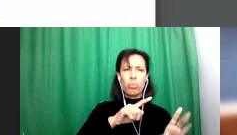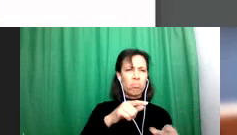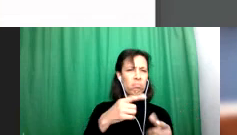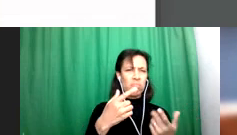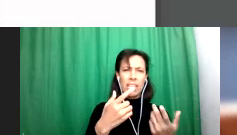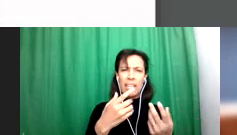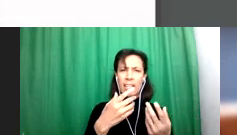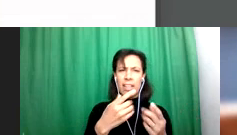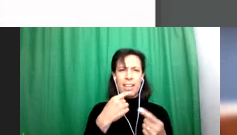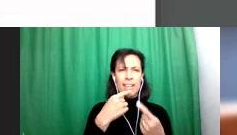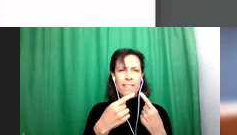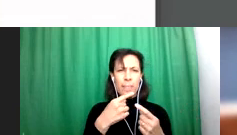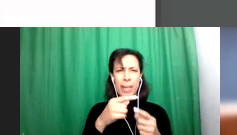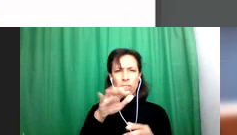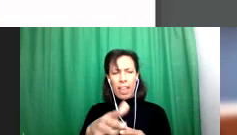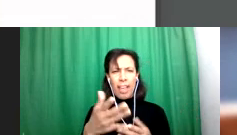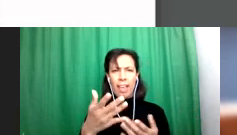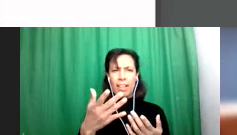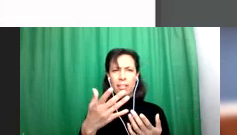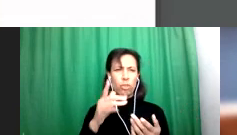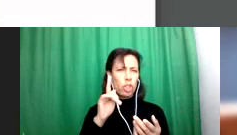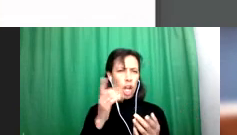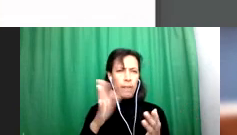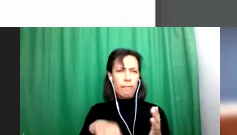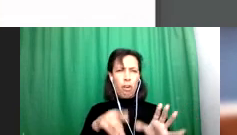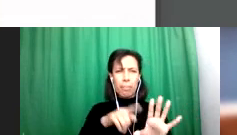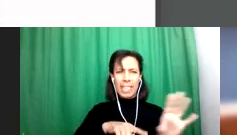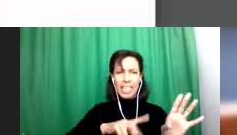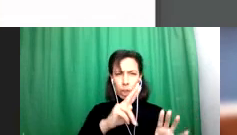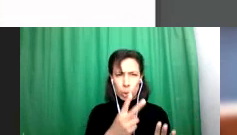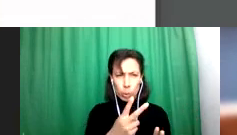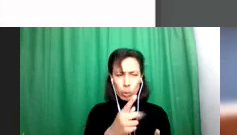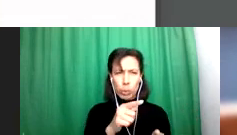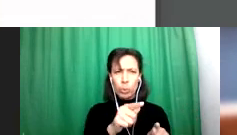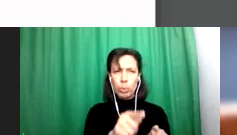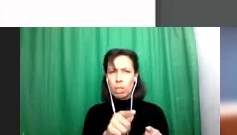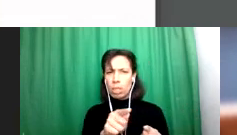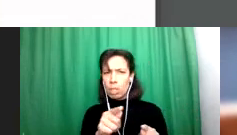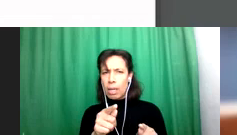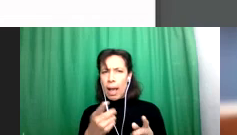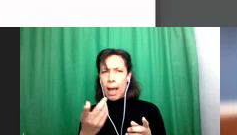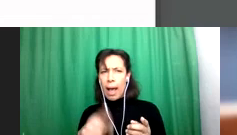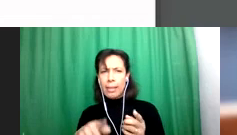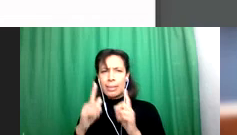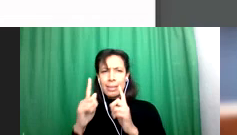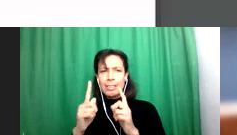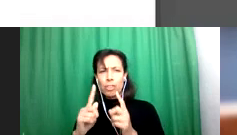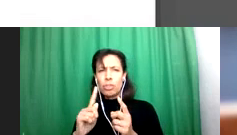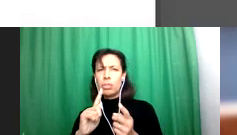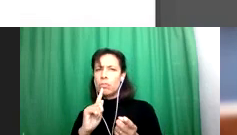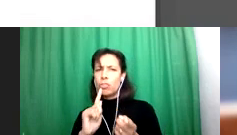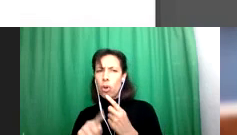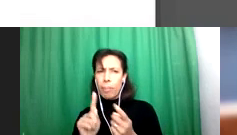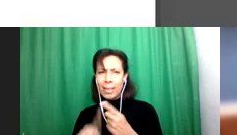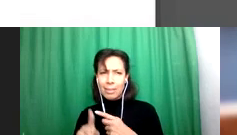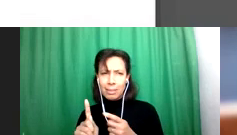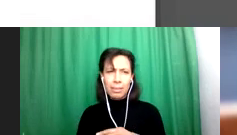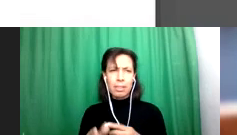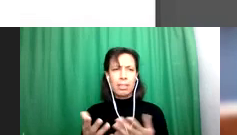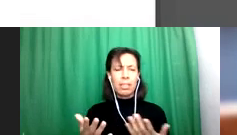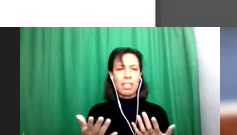with some feedback from the teacher, and finally a girl in year 9 mainstream. So lots of examples there. You're going to